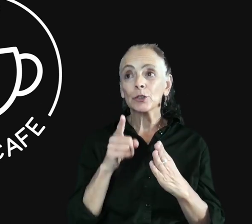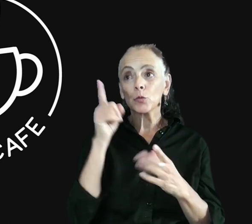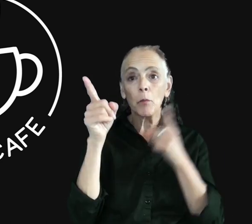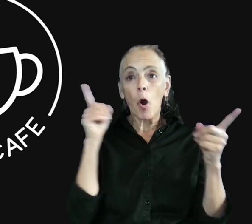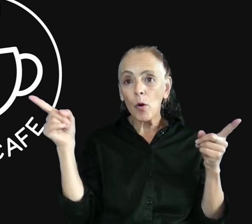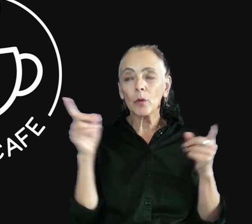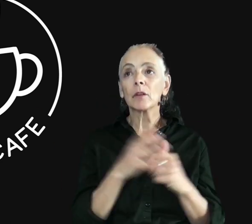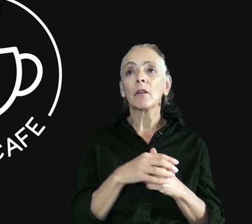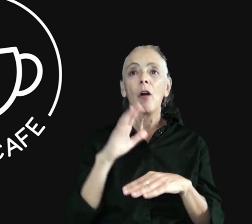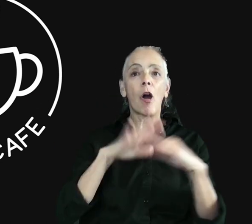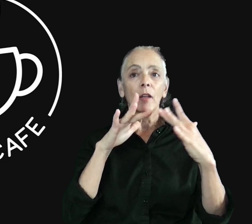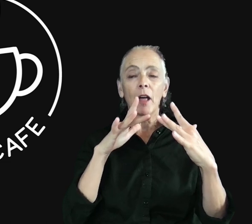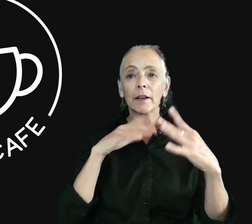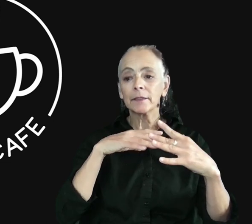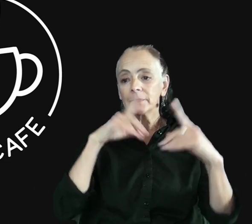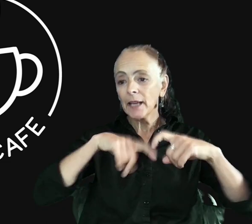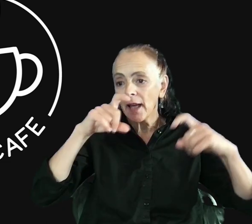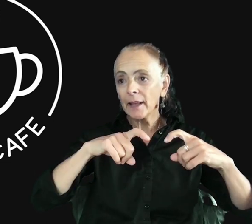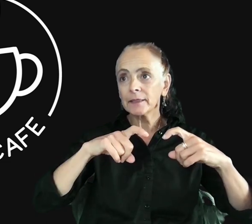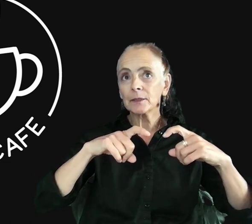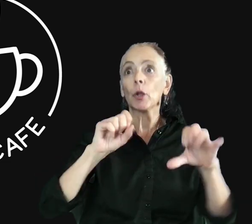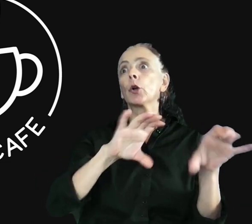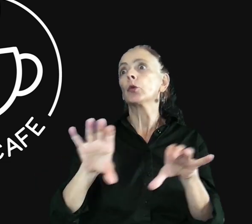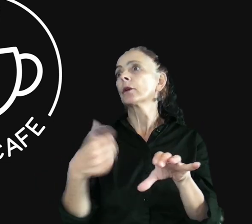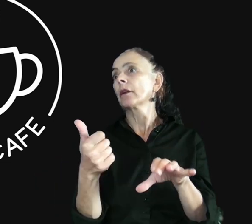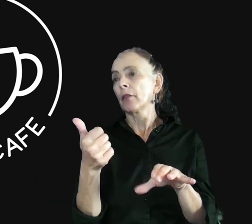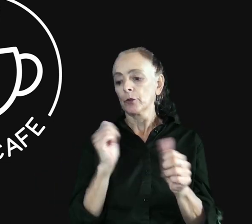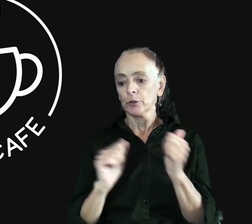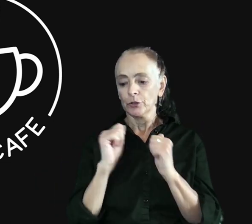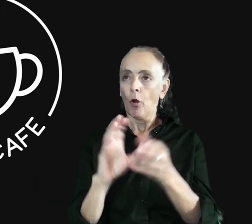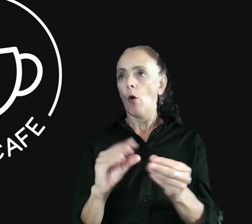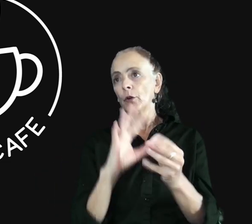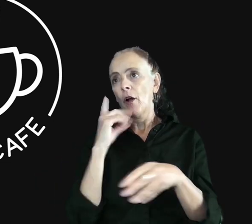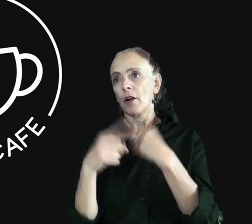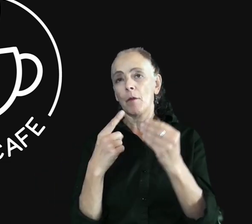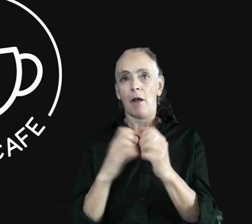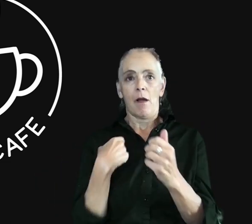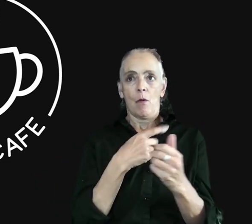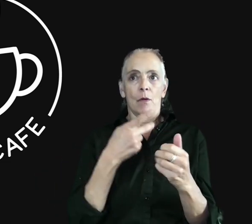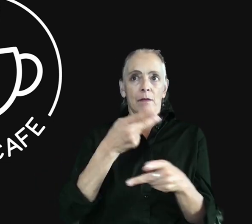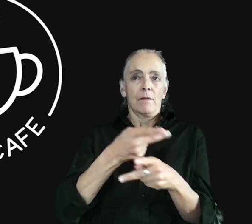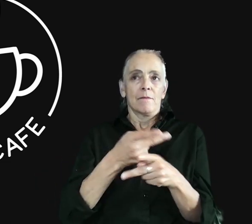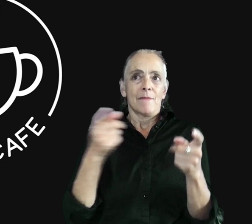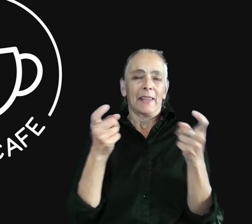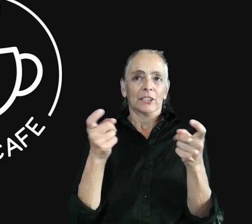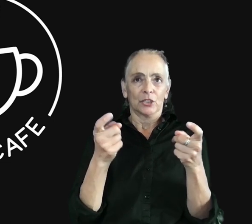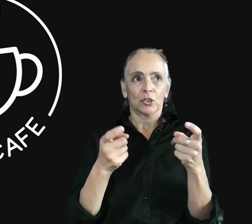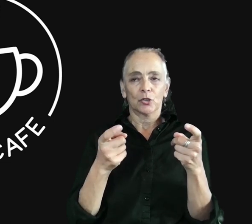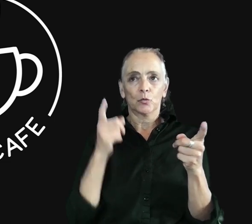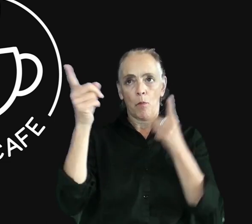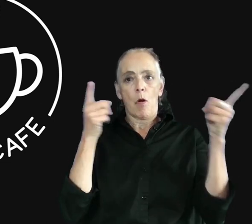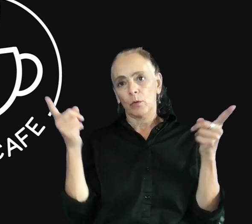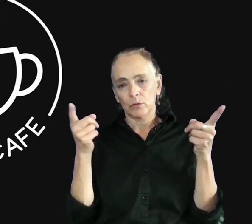running online tests and we can probably do a whole other episode um of how we manage remote testing but obviously